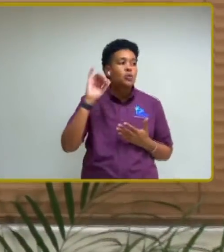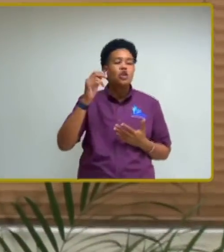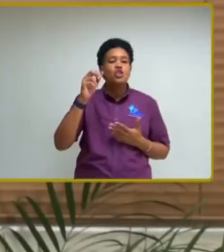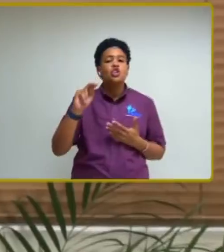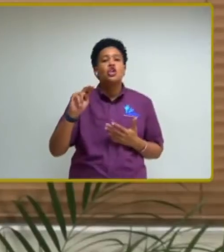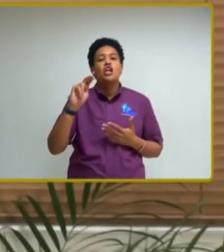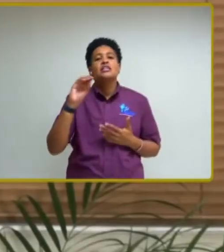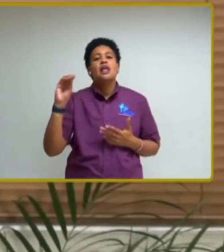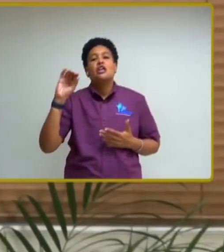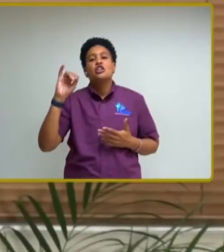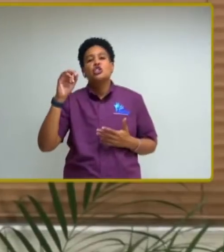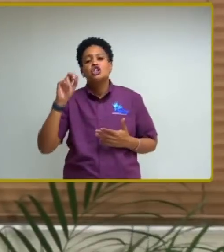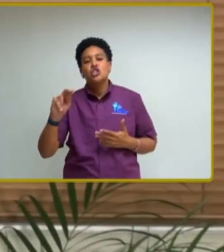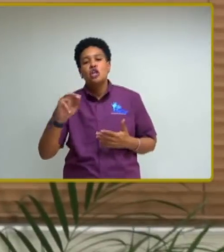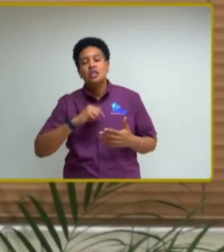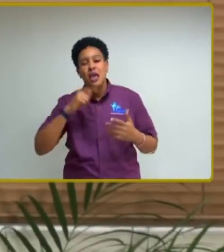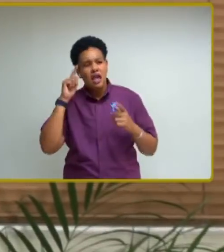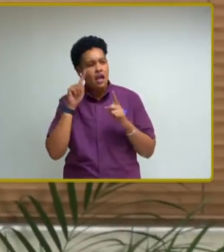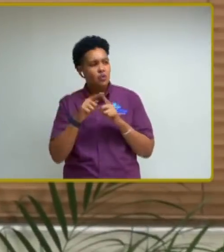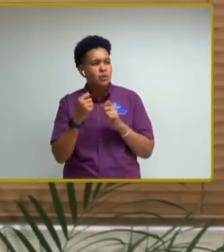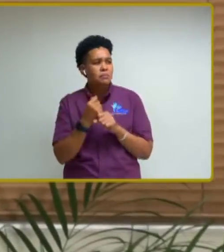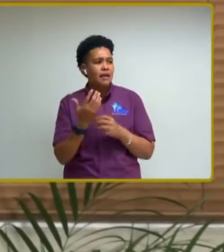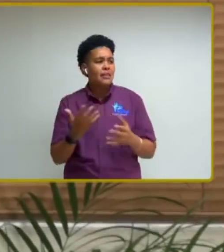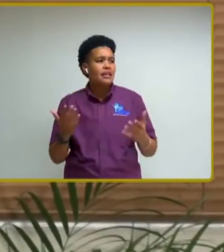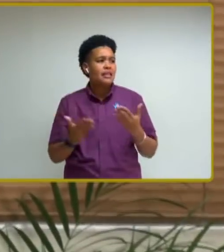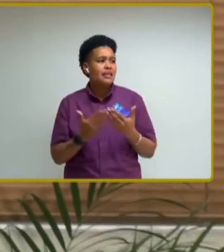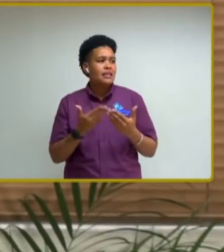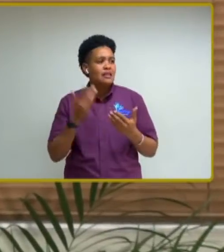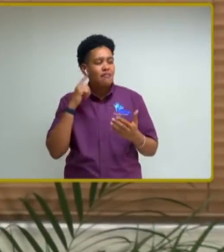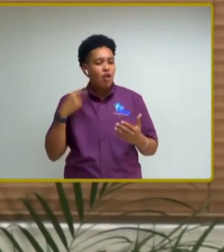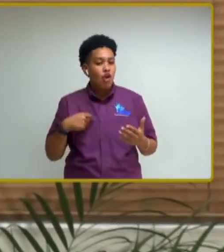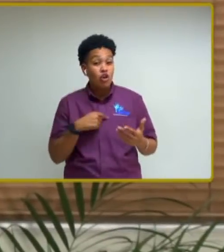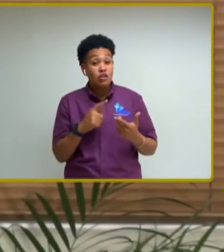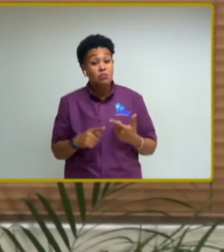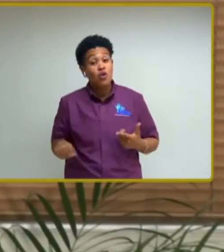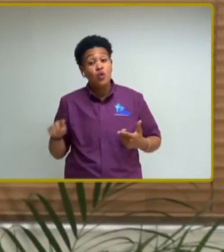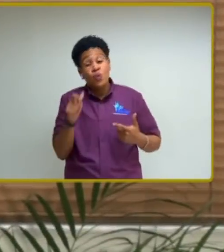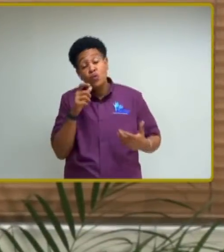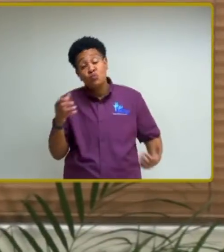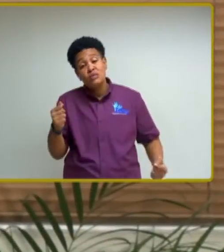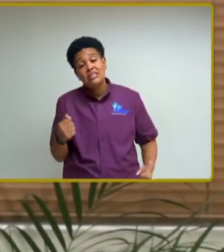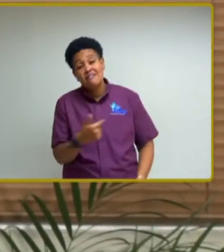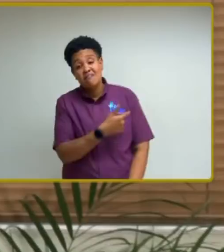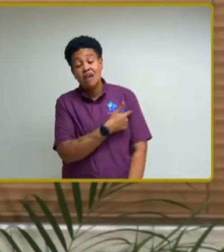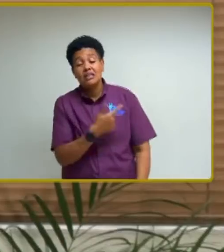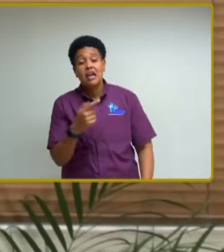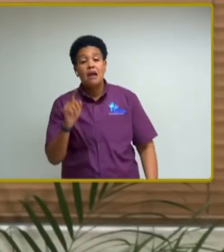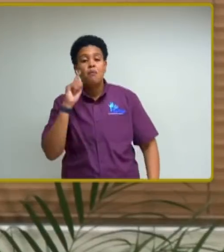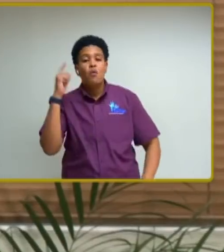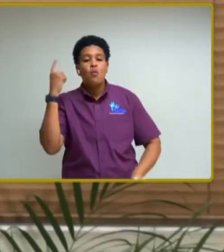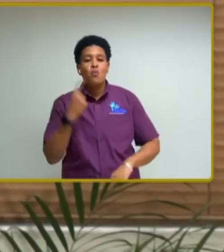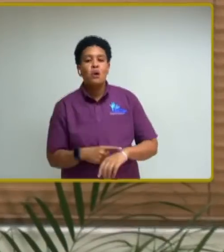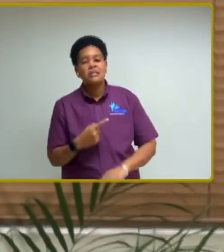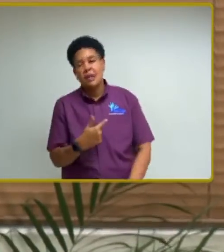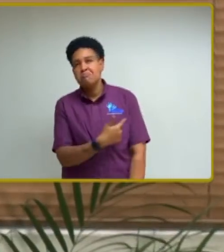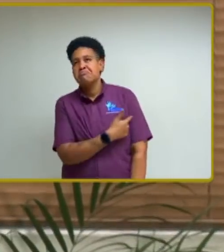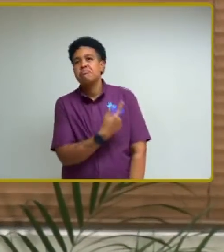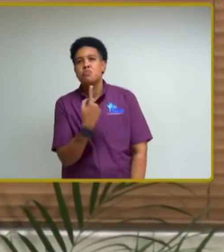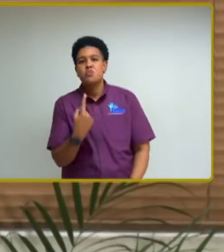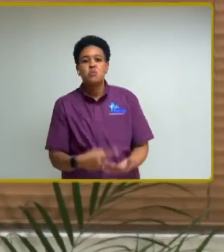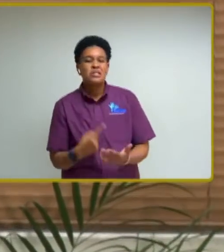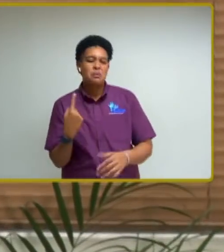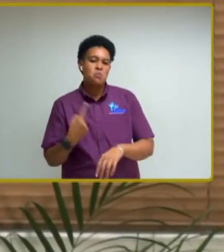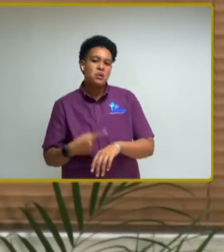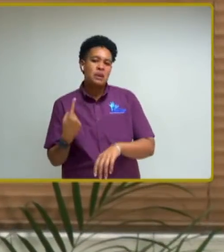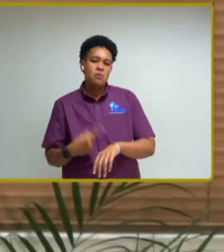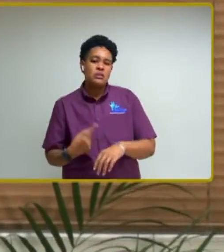Johnson & Johnson, which I agree with you makes things a lot easier for us and for those who are receiving the vaccine, because it's a one dose or one